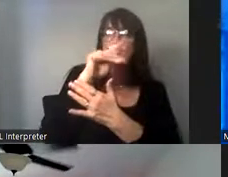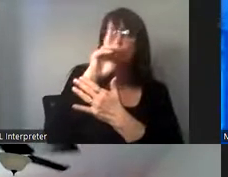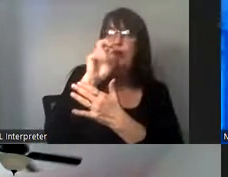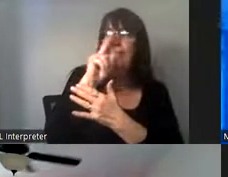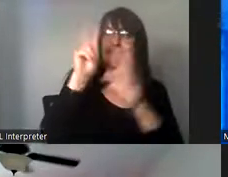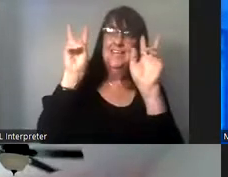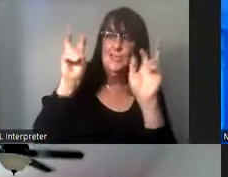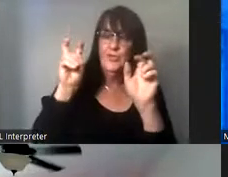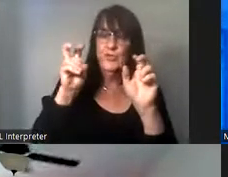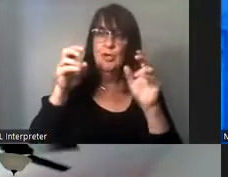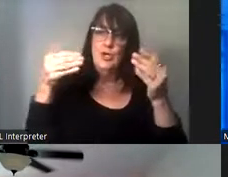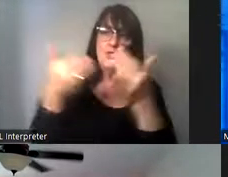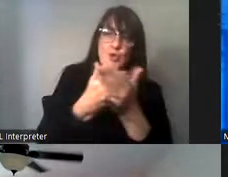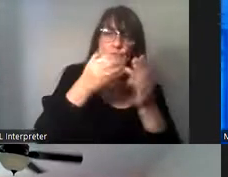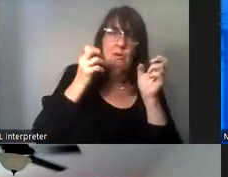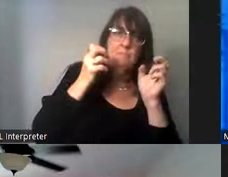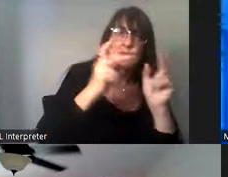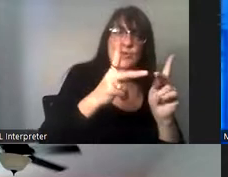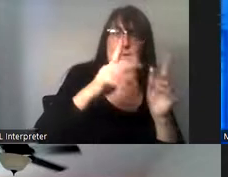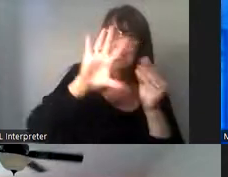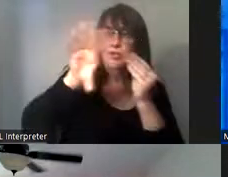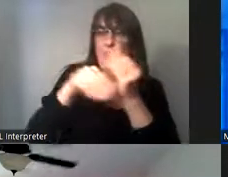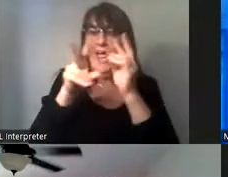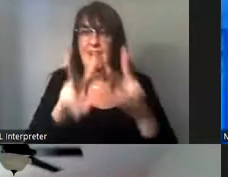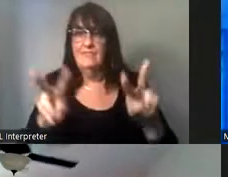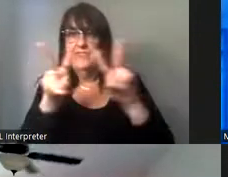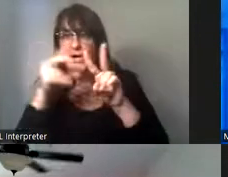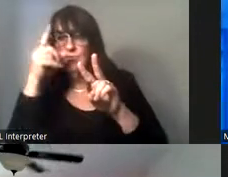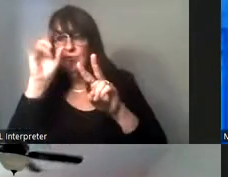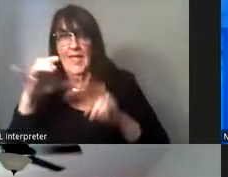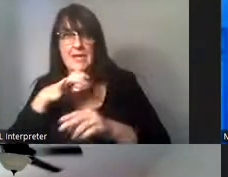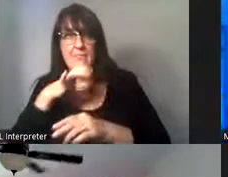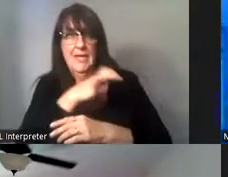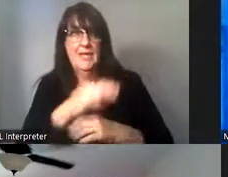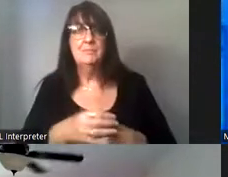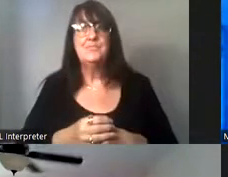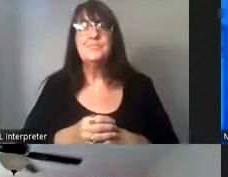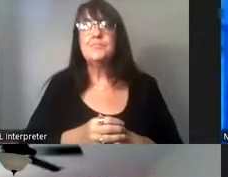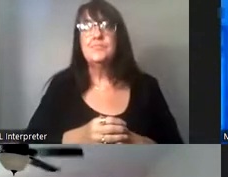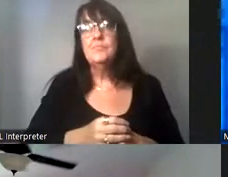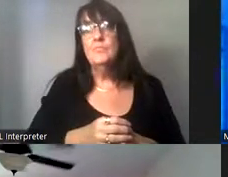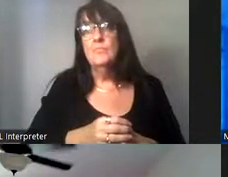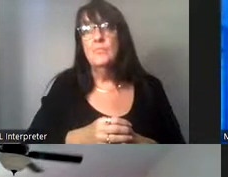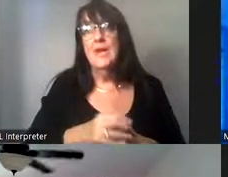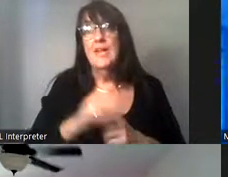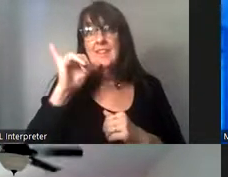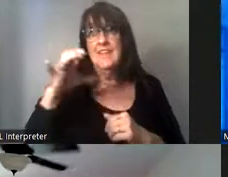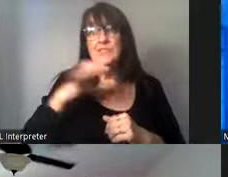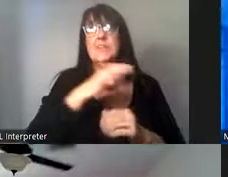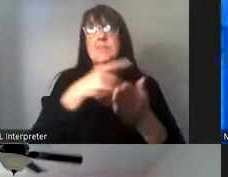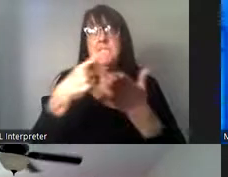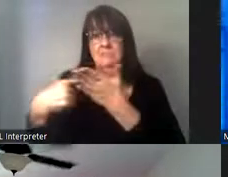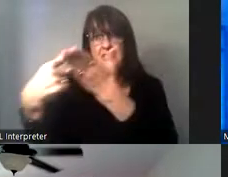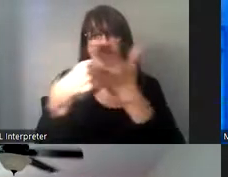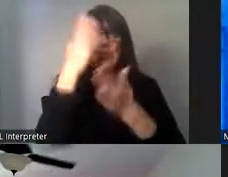trending opportunities that can add value to this particular committee. I see. So that's what the committee discussions are going